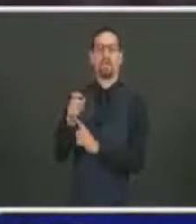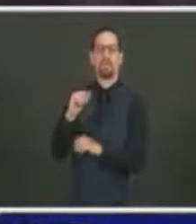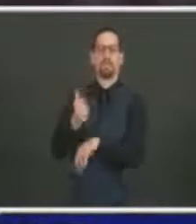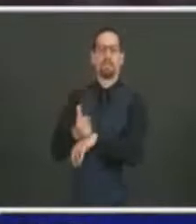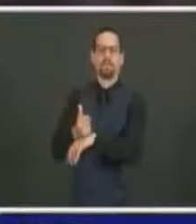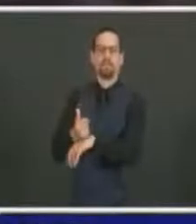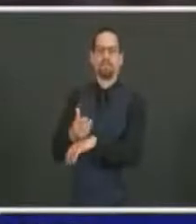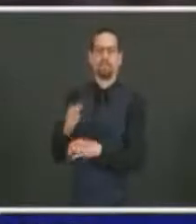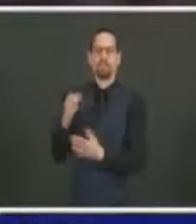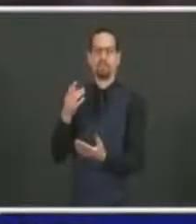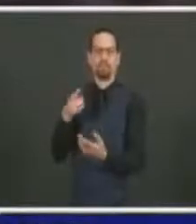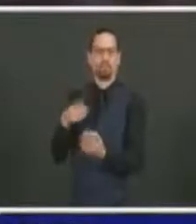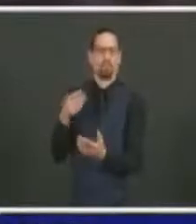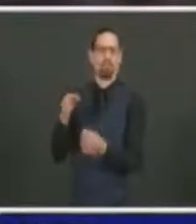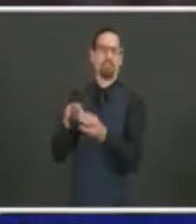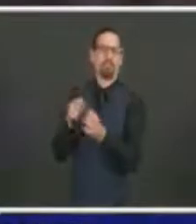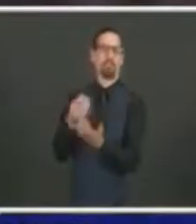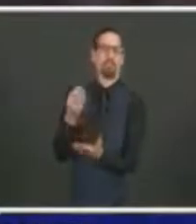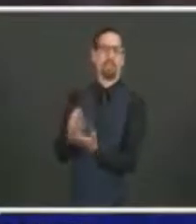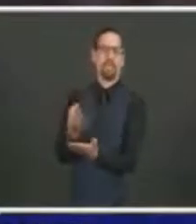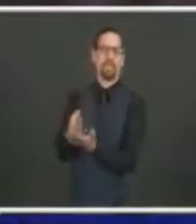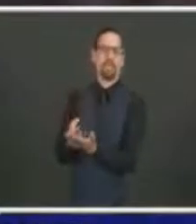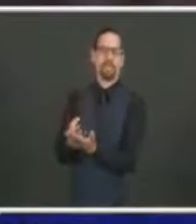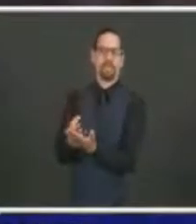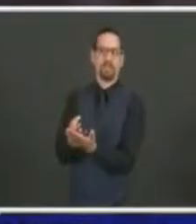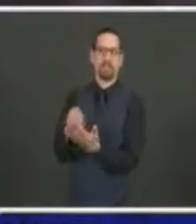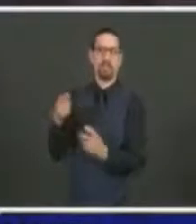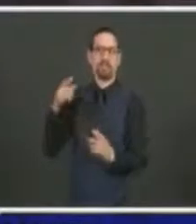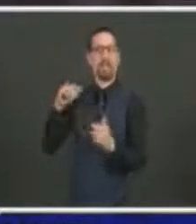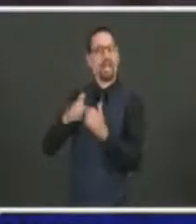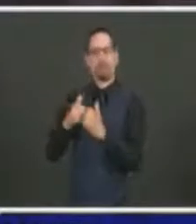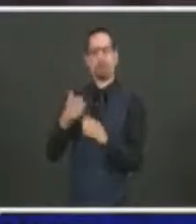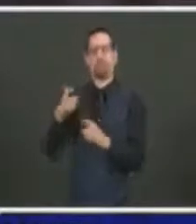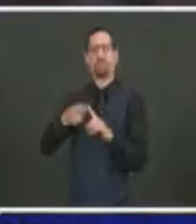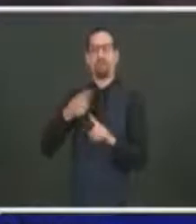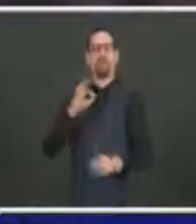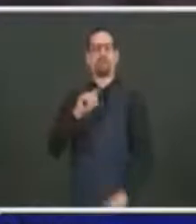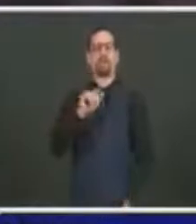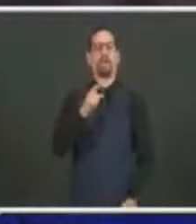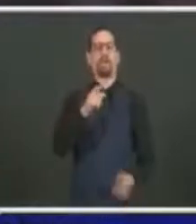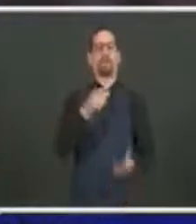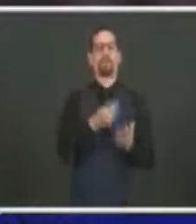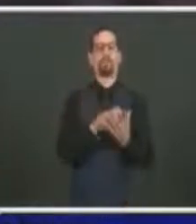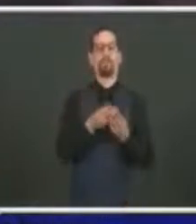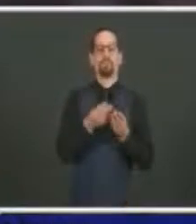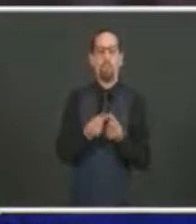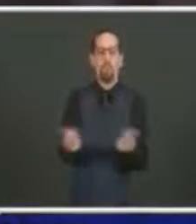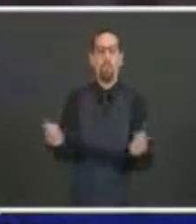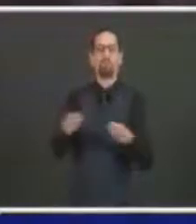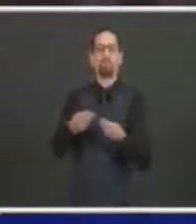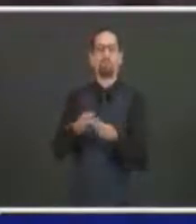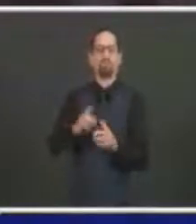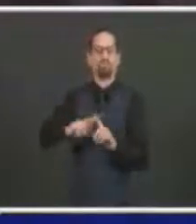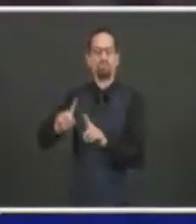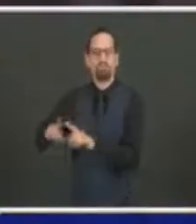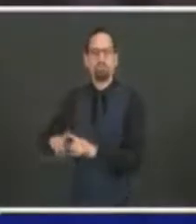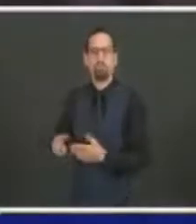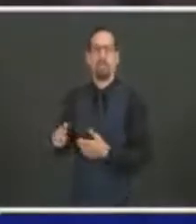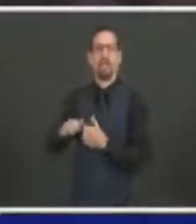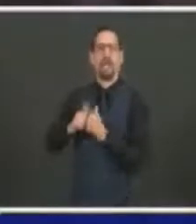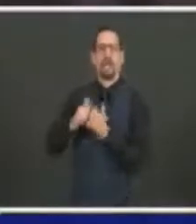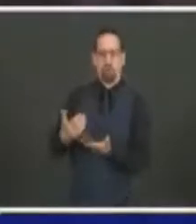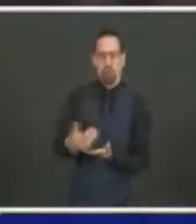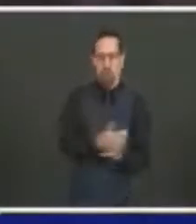financing. That is to say the tax flow from the project would be captured and pledged back to the project and utilized